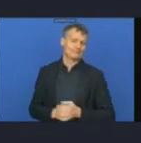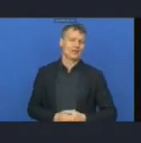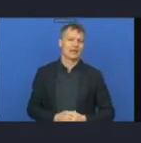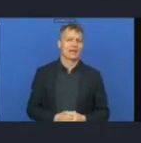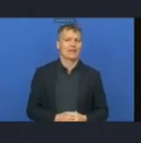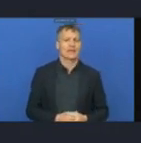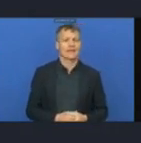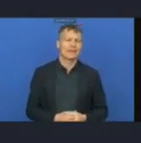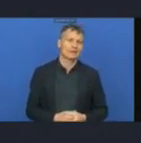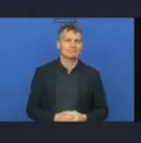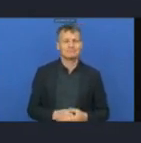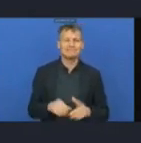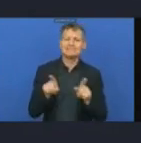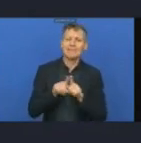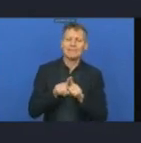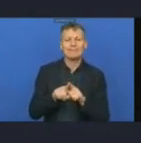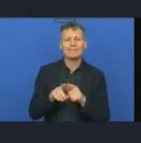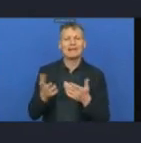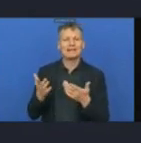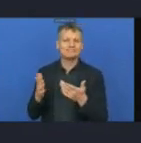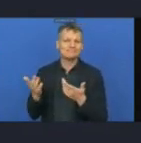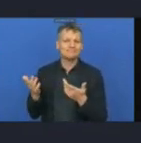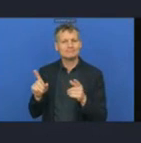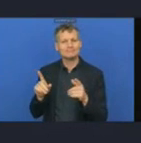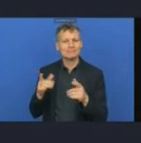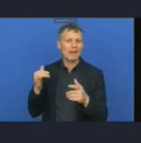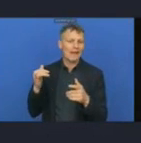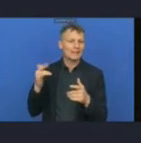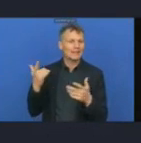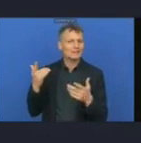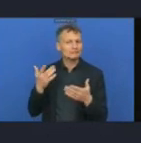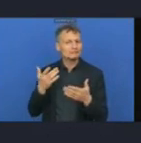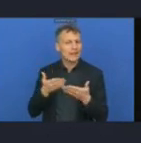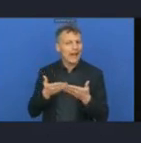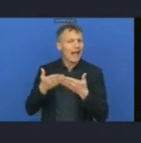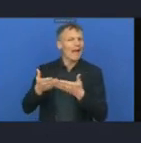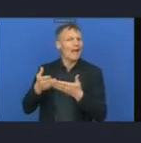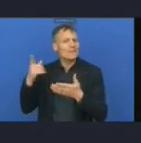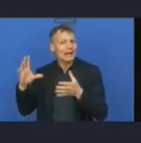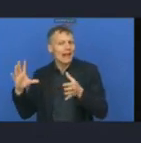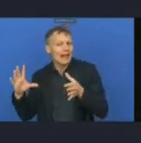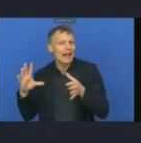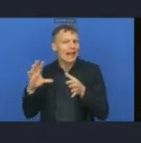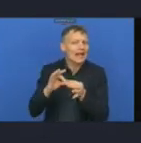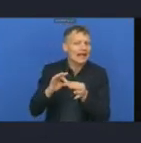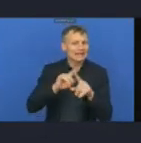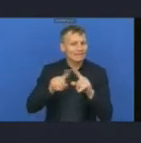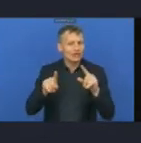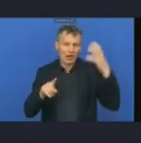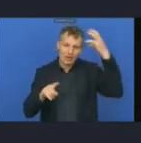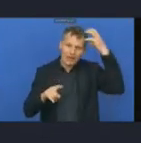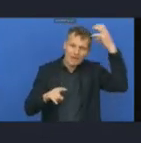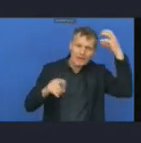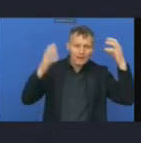to make it a step into transnational projects, to help them secure a network with European organization,